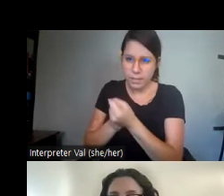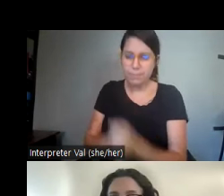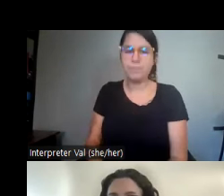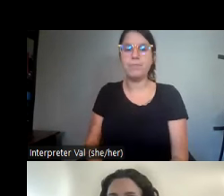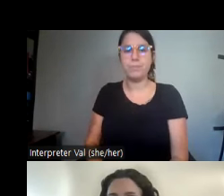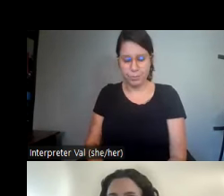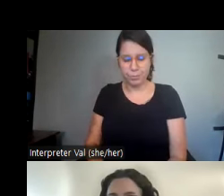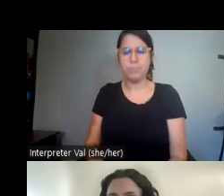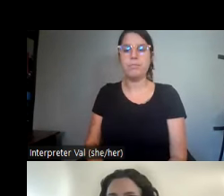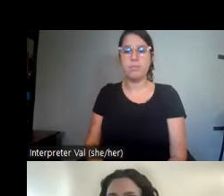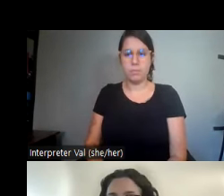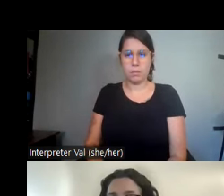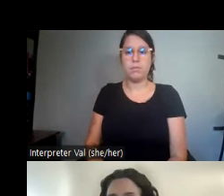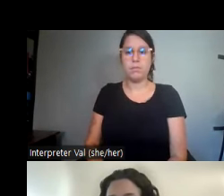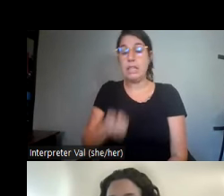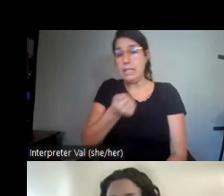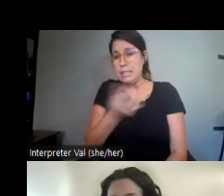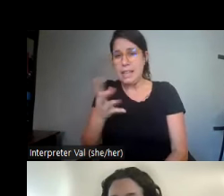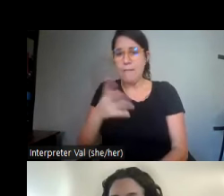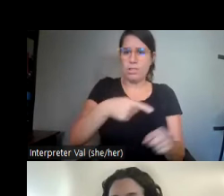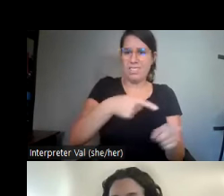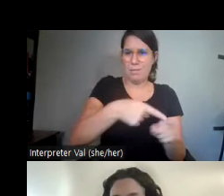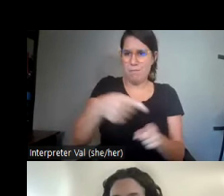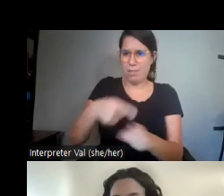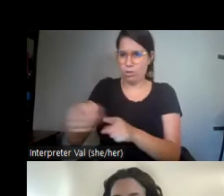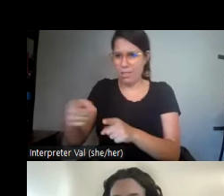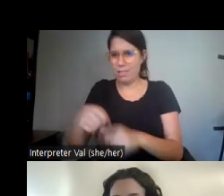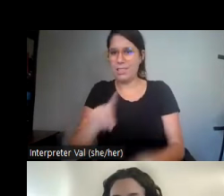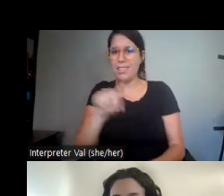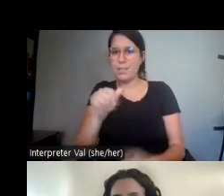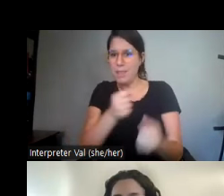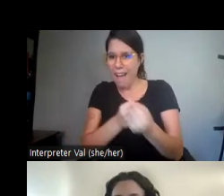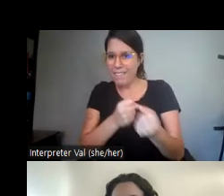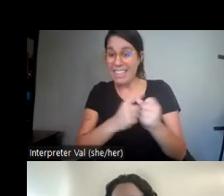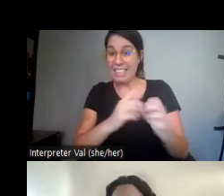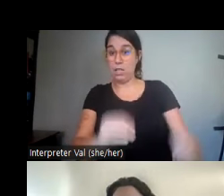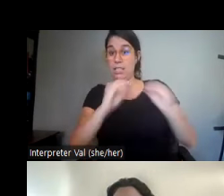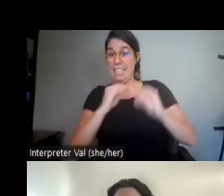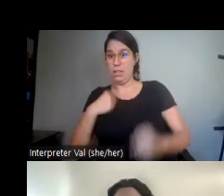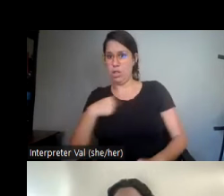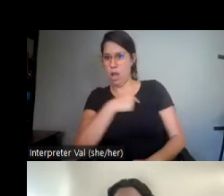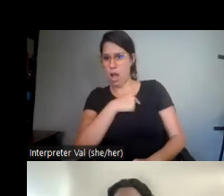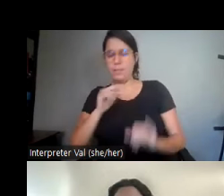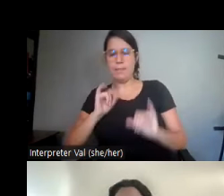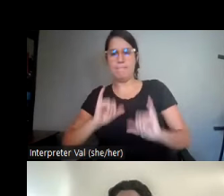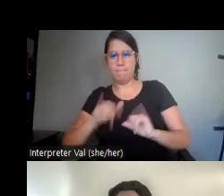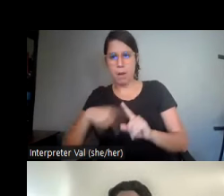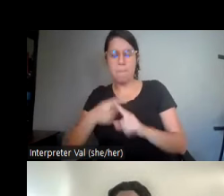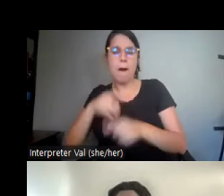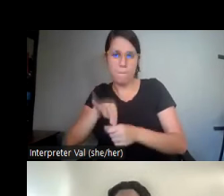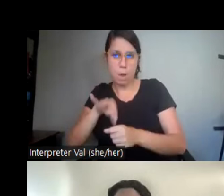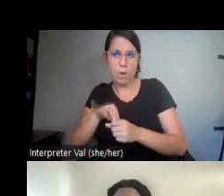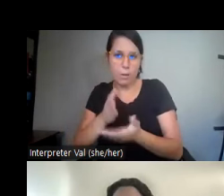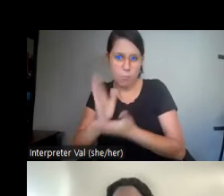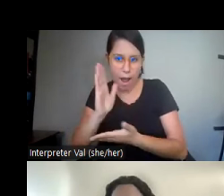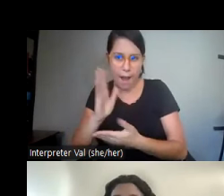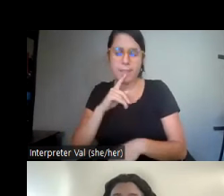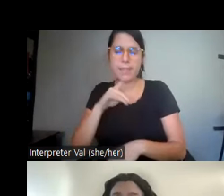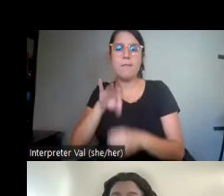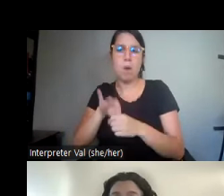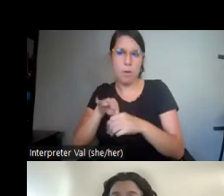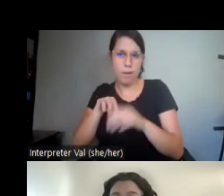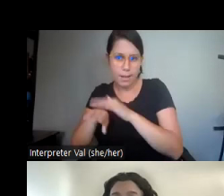been educated by a number of specialists and disability advocates on voting rights and voter accessibility. So